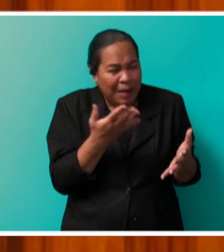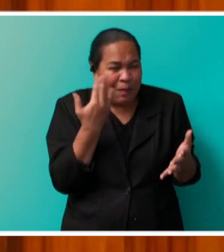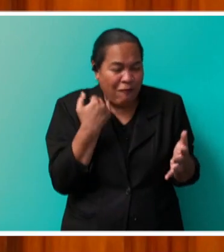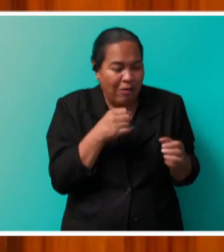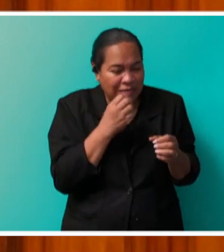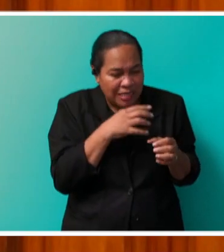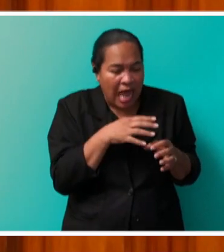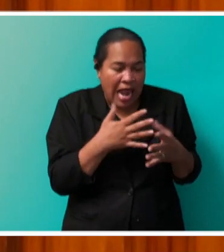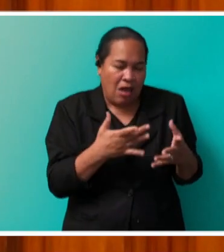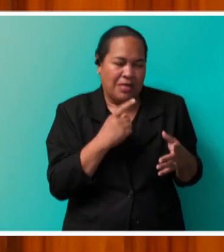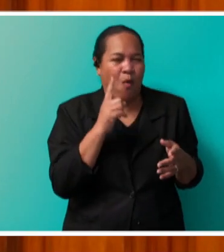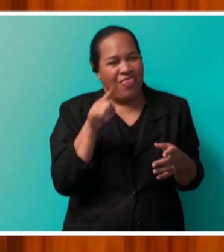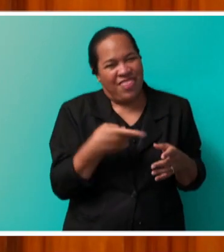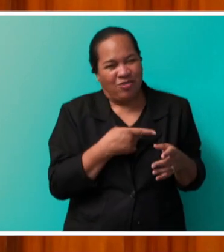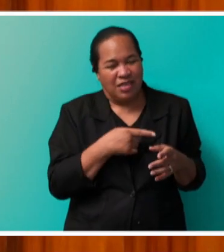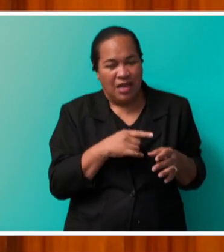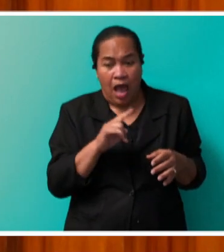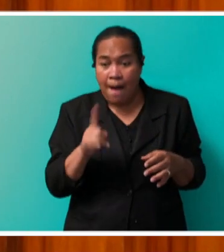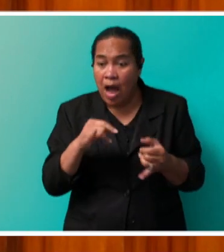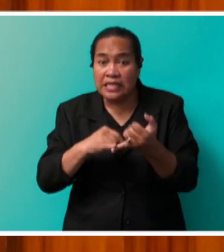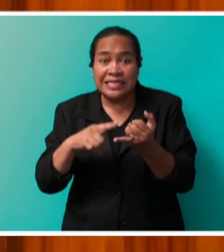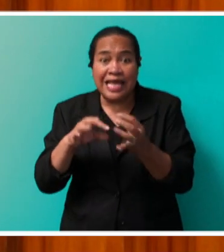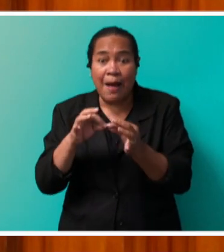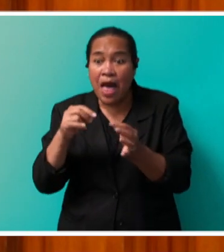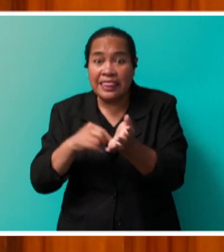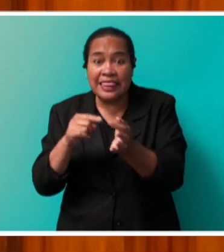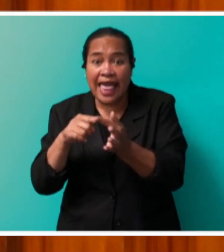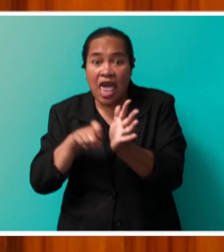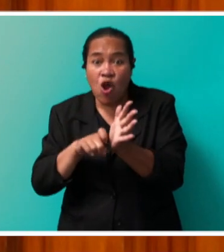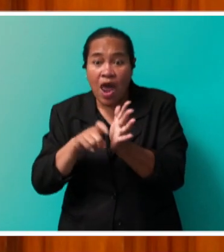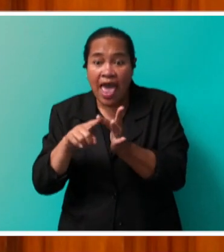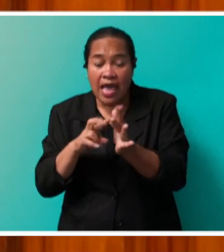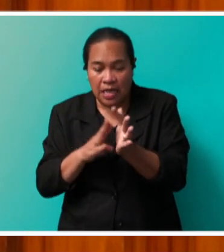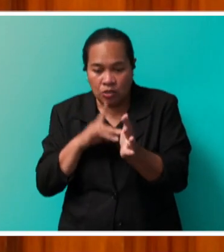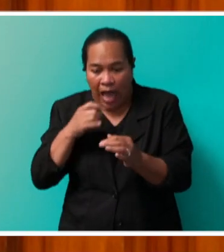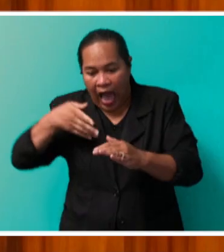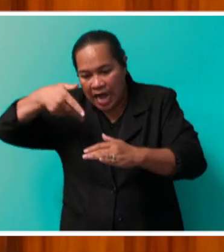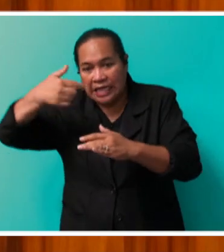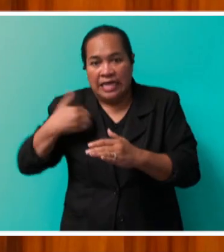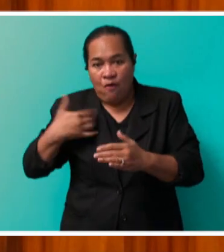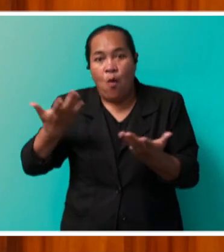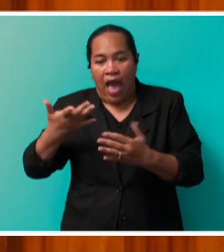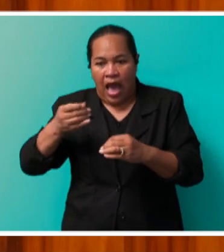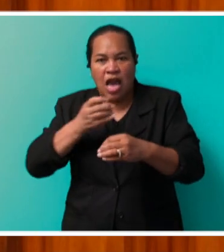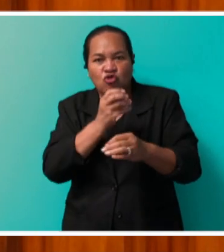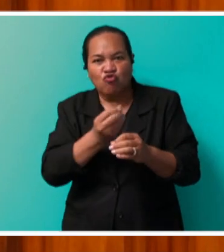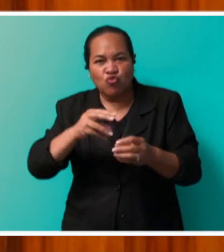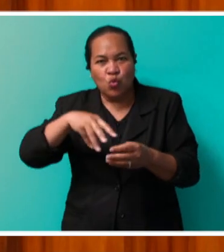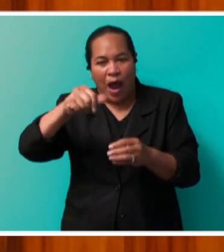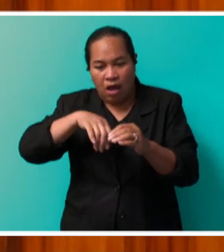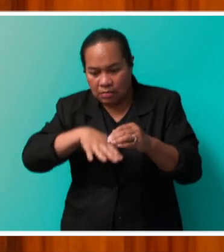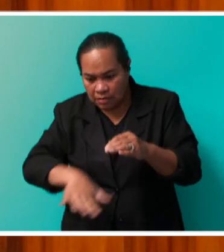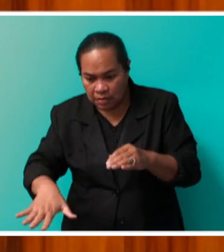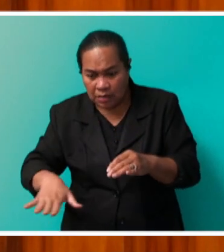to more than 1,000. Subterranean termites, on the other hand, live underground, and one nest could have a population